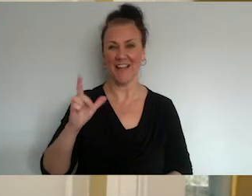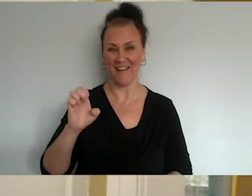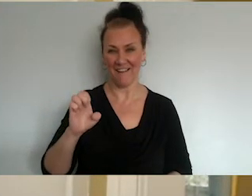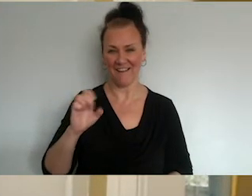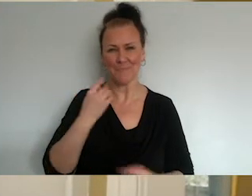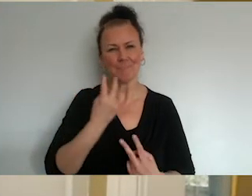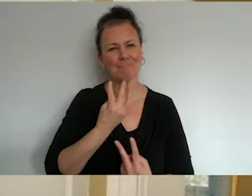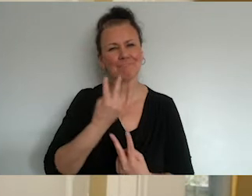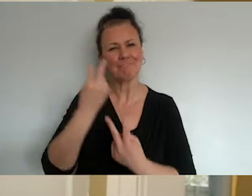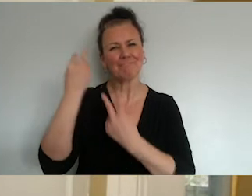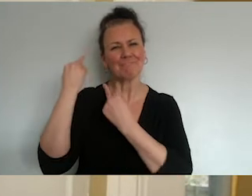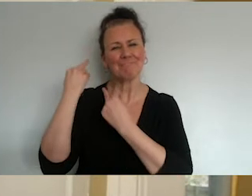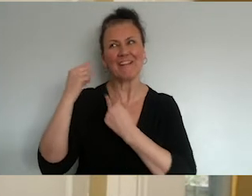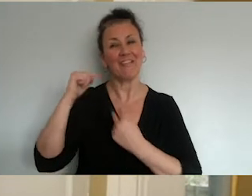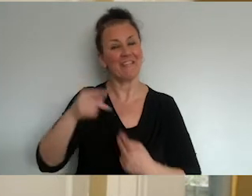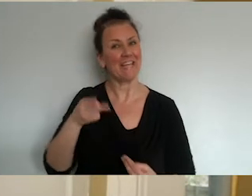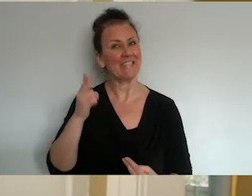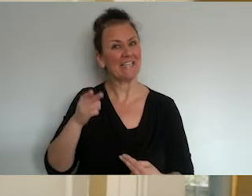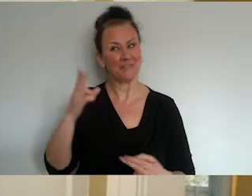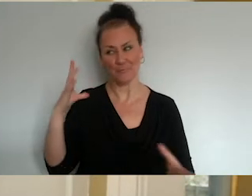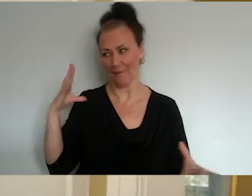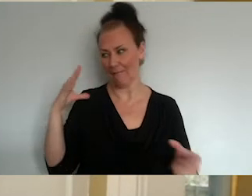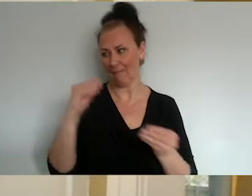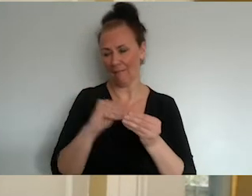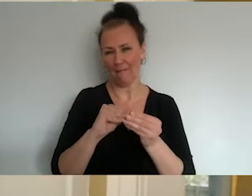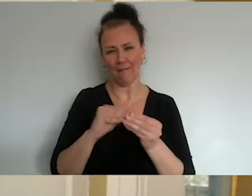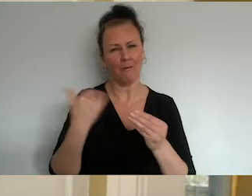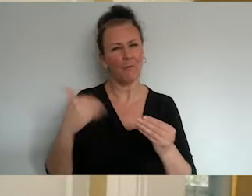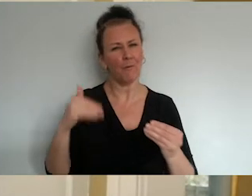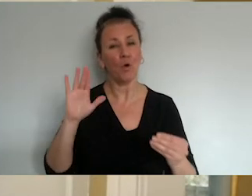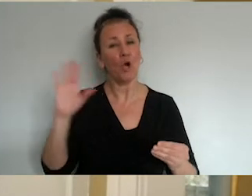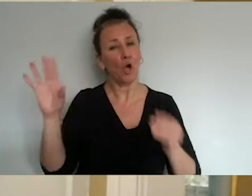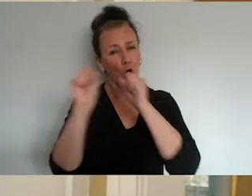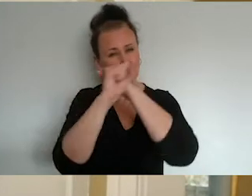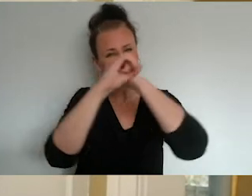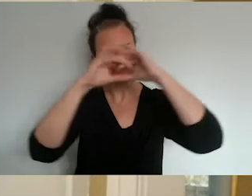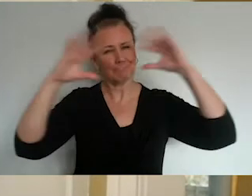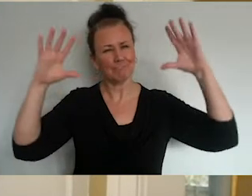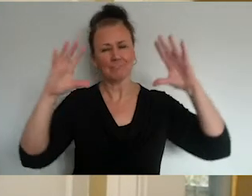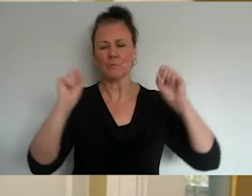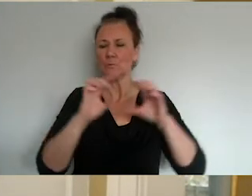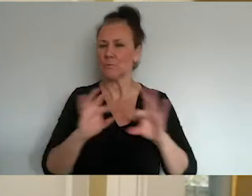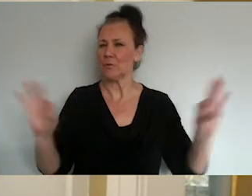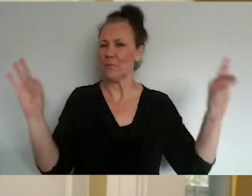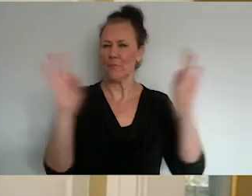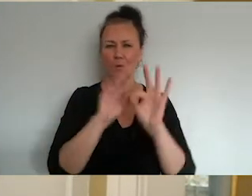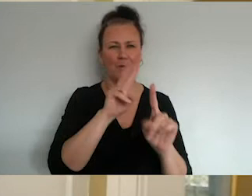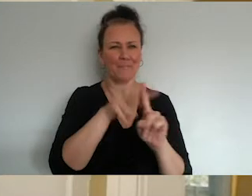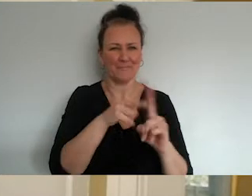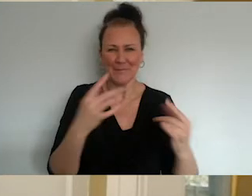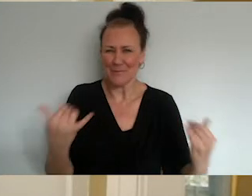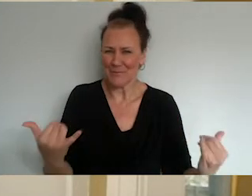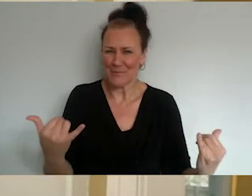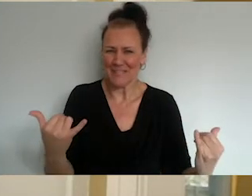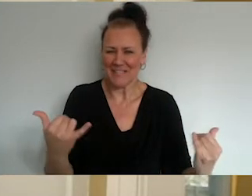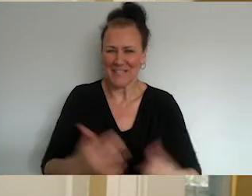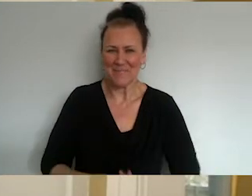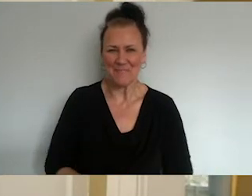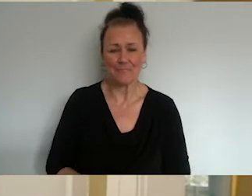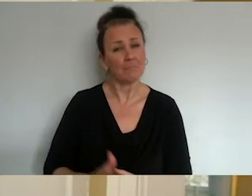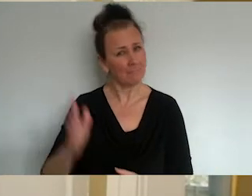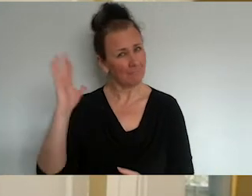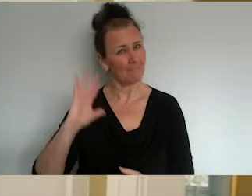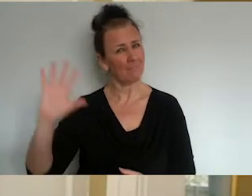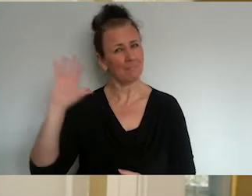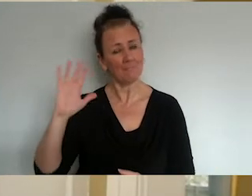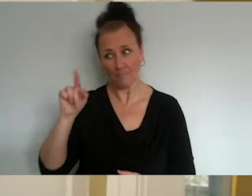history, because Grace's vision has never mattered more than today. Over 130 years ago, Grace